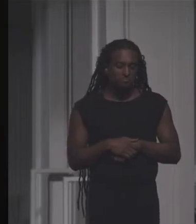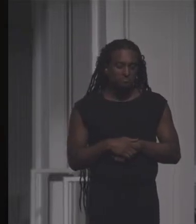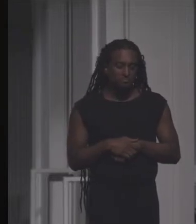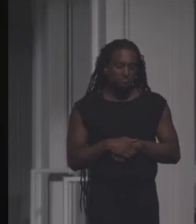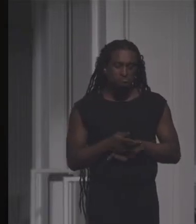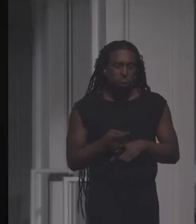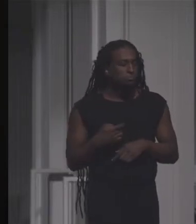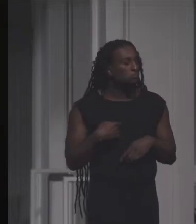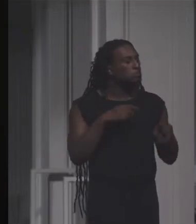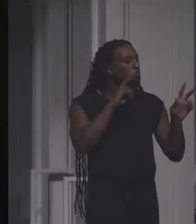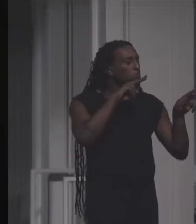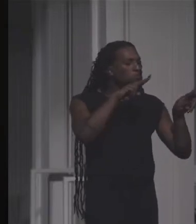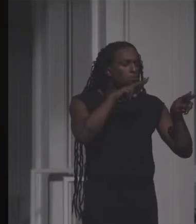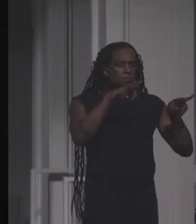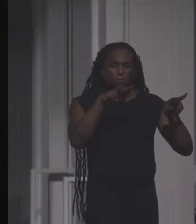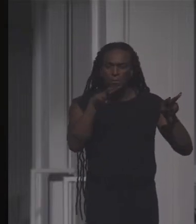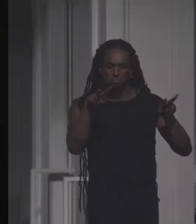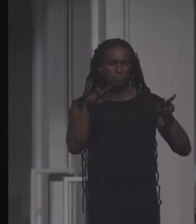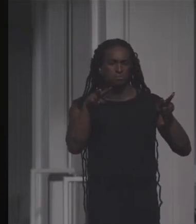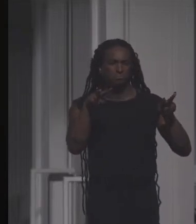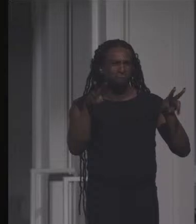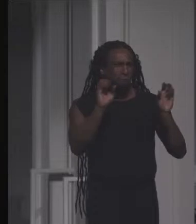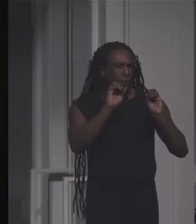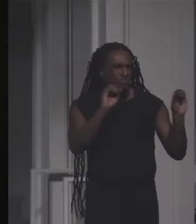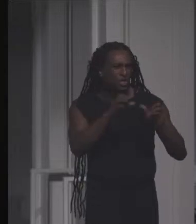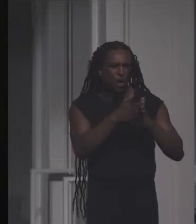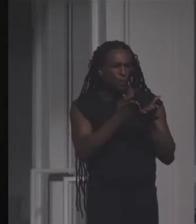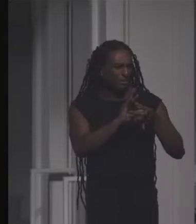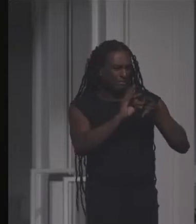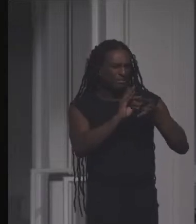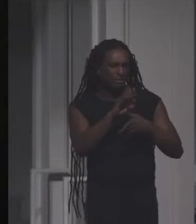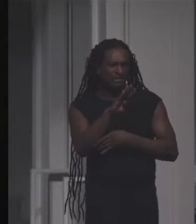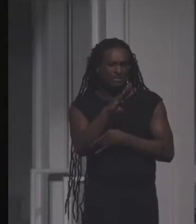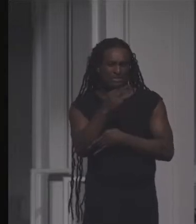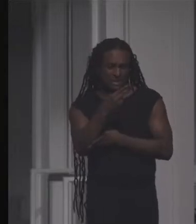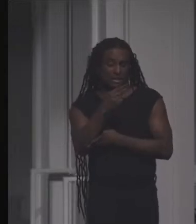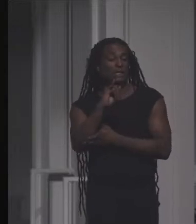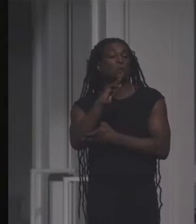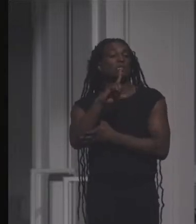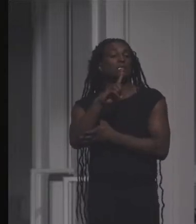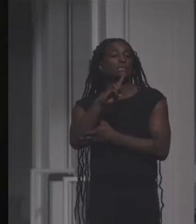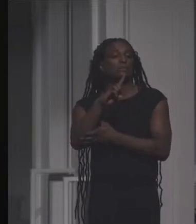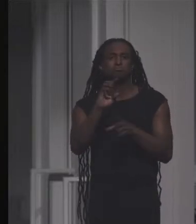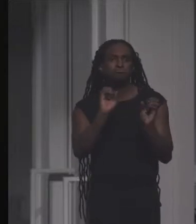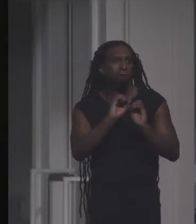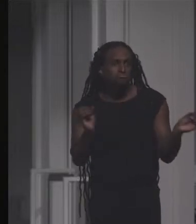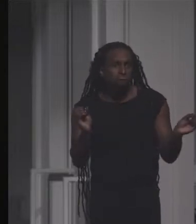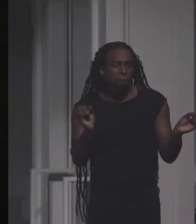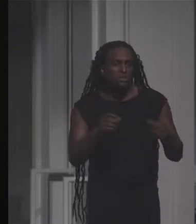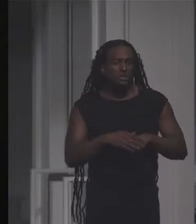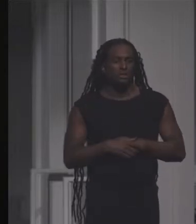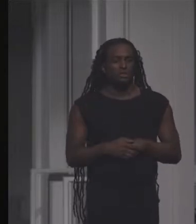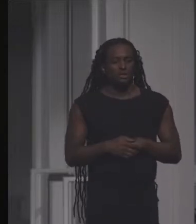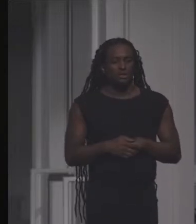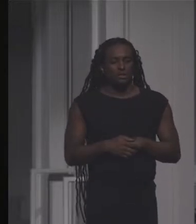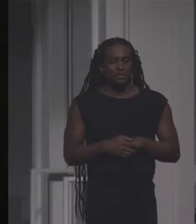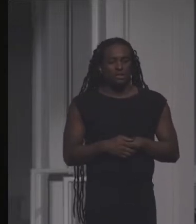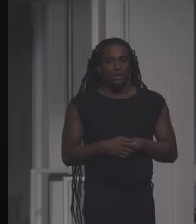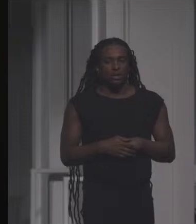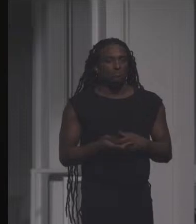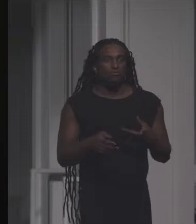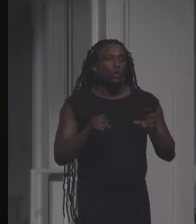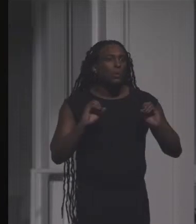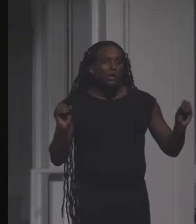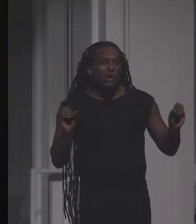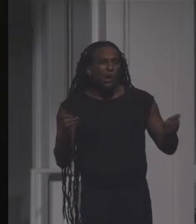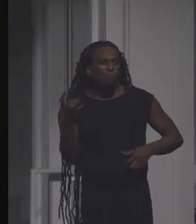wasn't a single book about Hild. There was not only no big, fat, musty